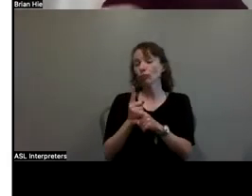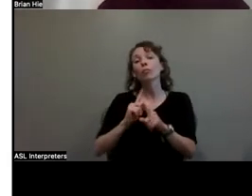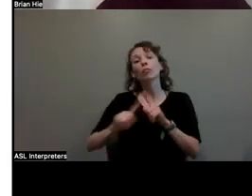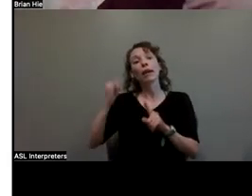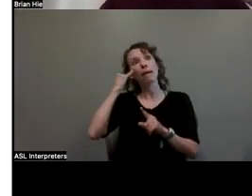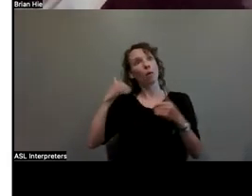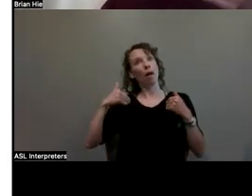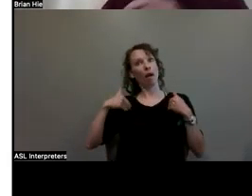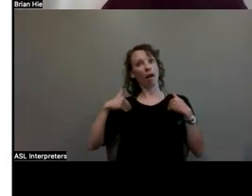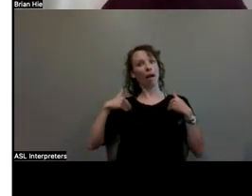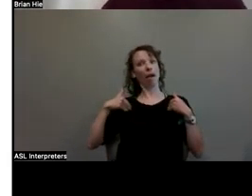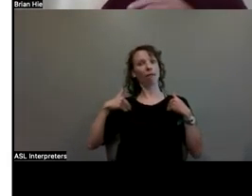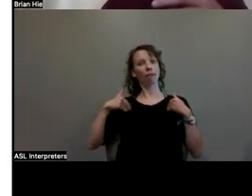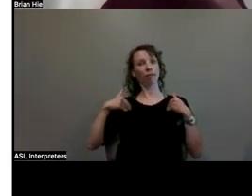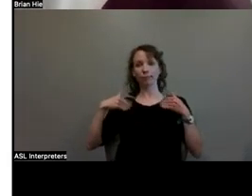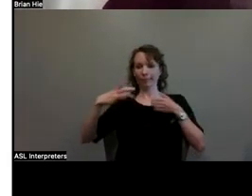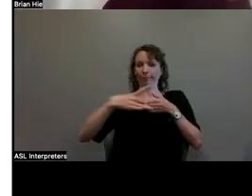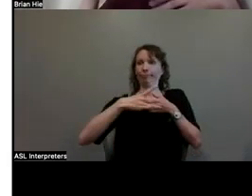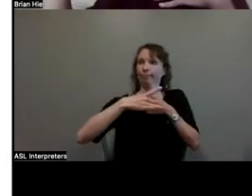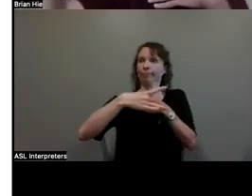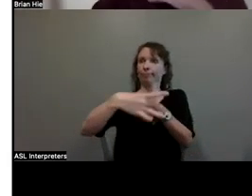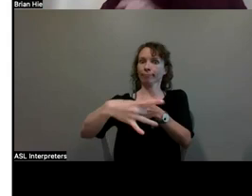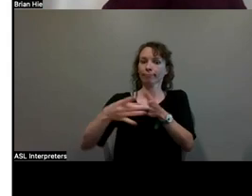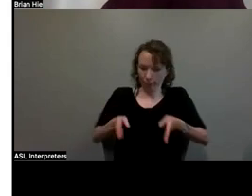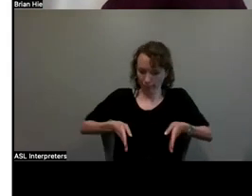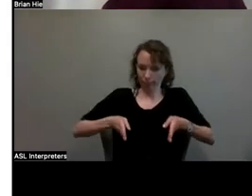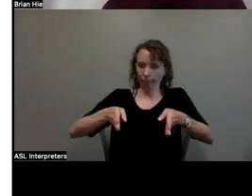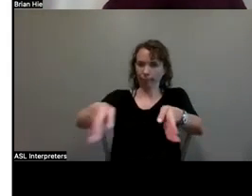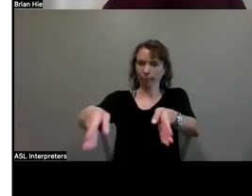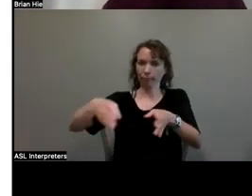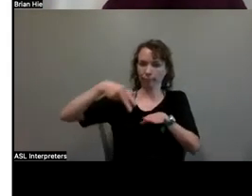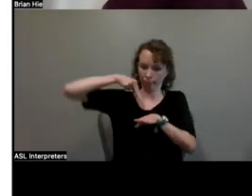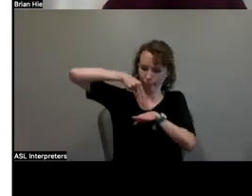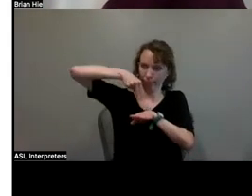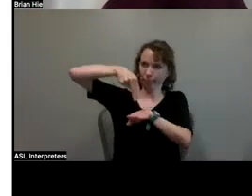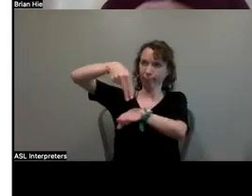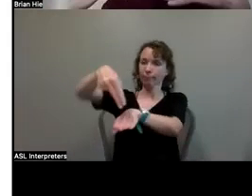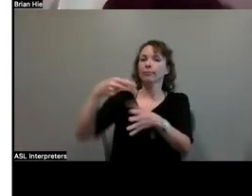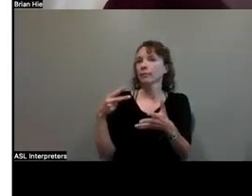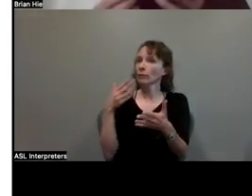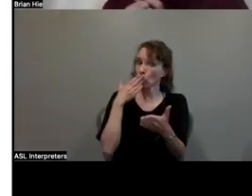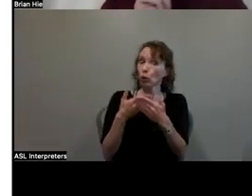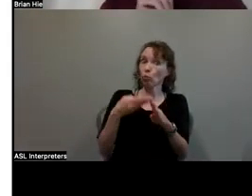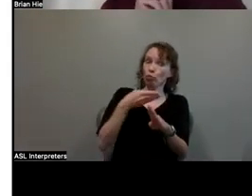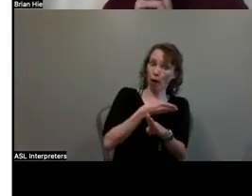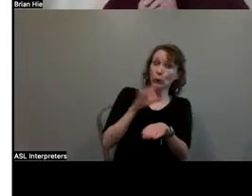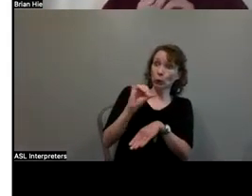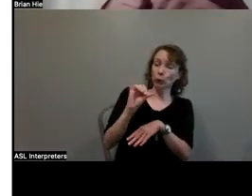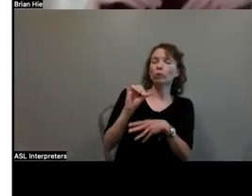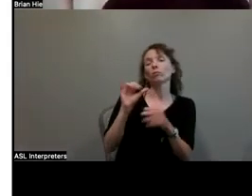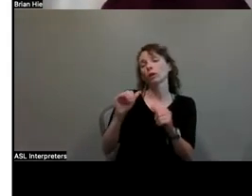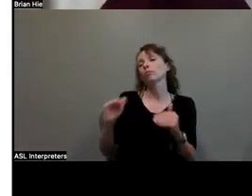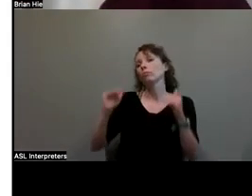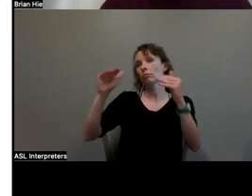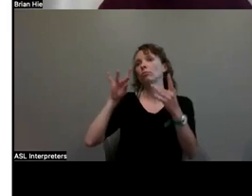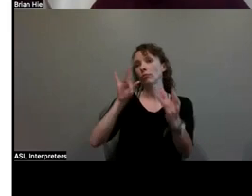stay on this intrinsic fitness manifold, and because it's a good prior for extrinsic fitness, then you can improve the efficiency of